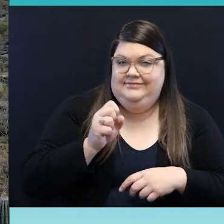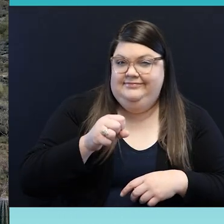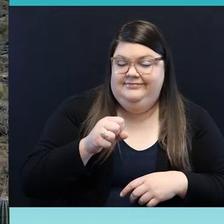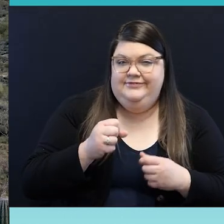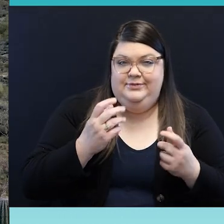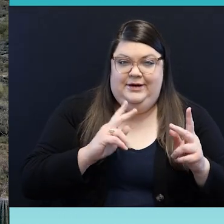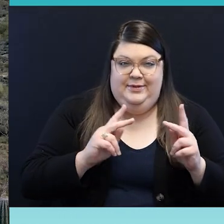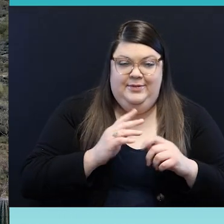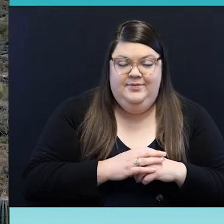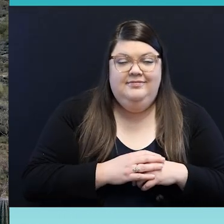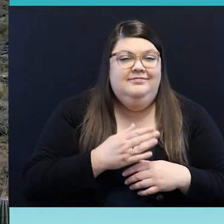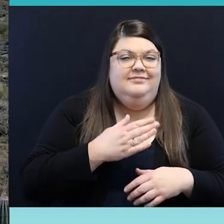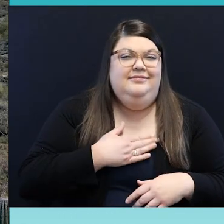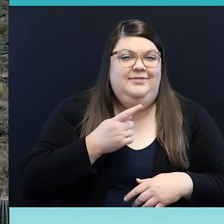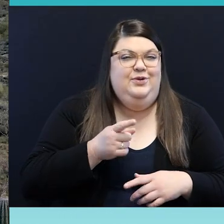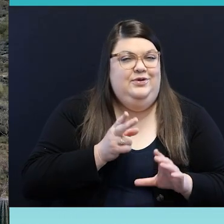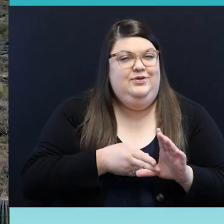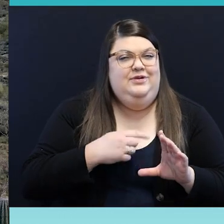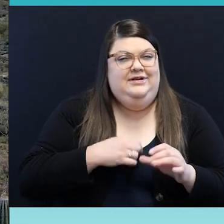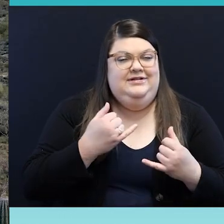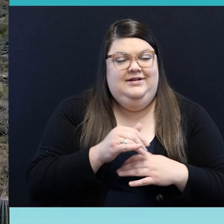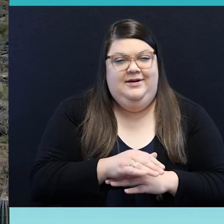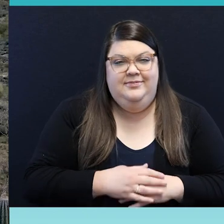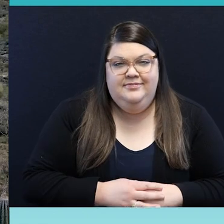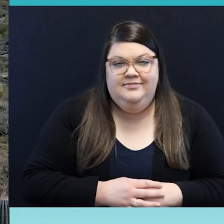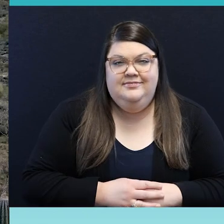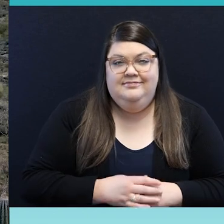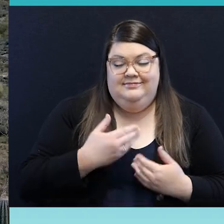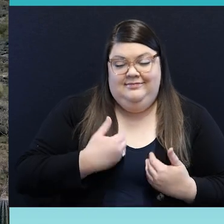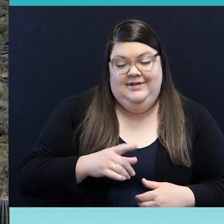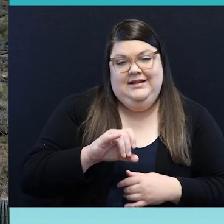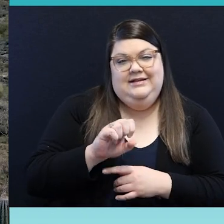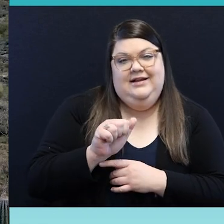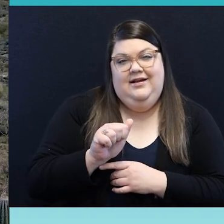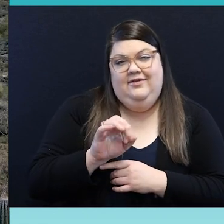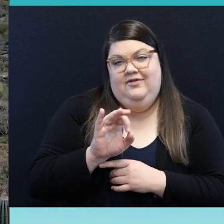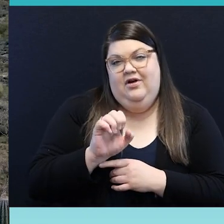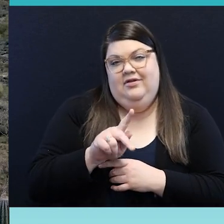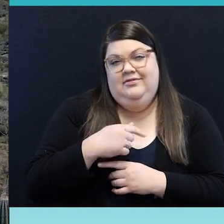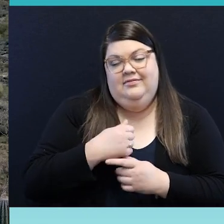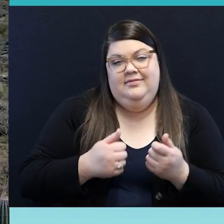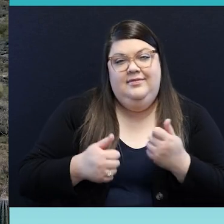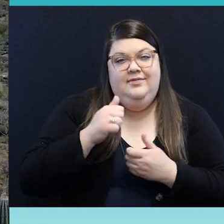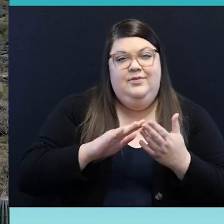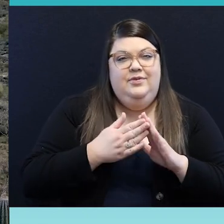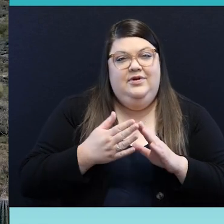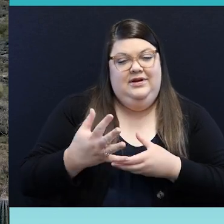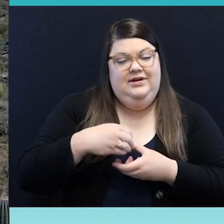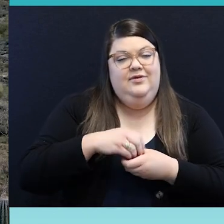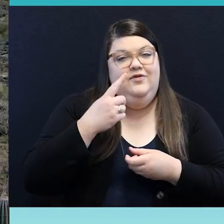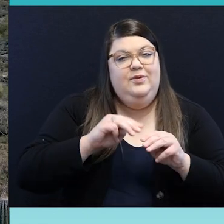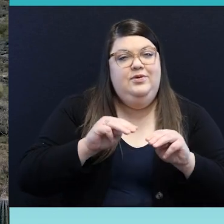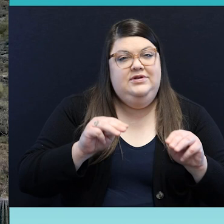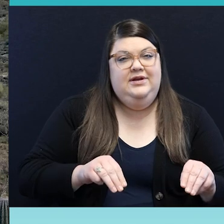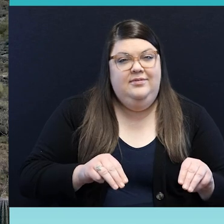for many, and we're glad you could make the space to be with us tonight. I'm Lisa Falk. I'm head of community engagement for the museum.